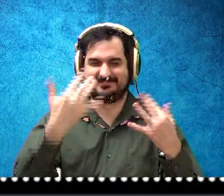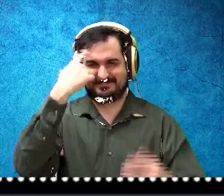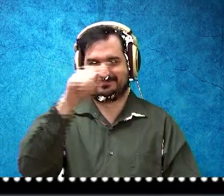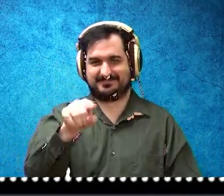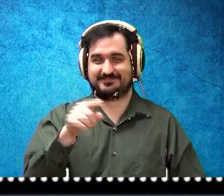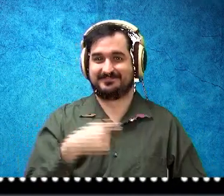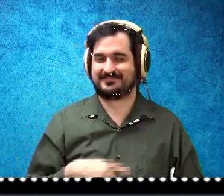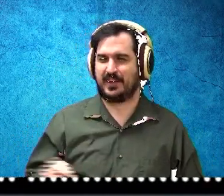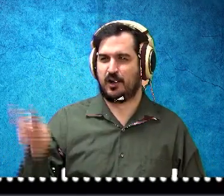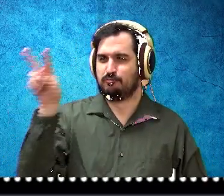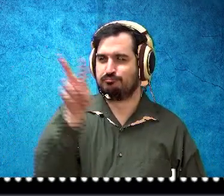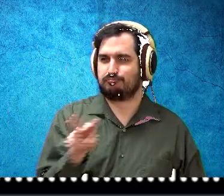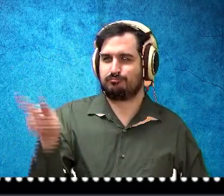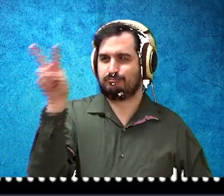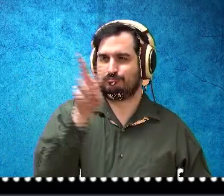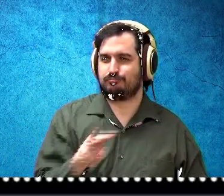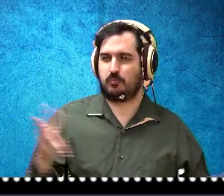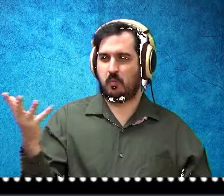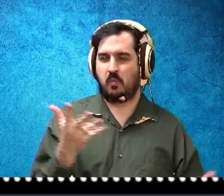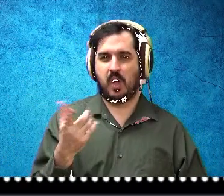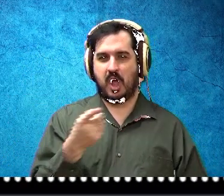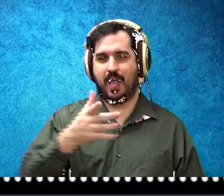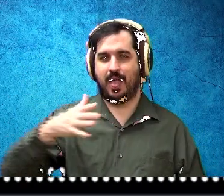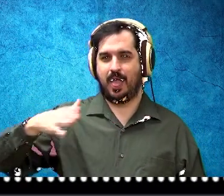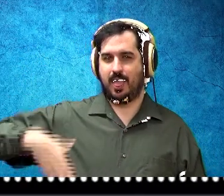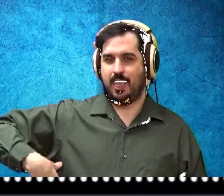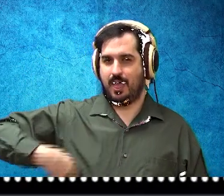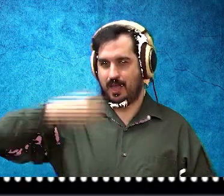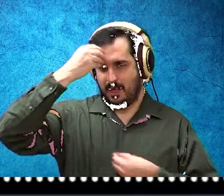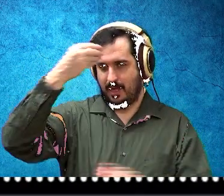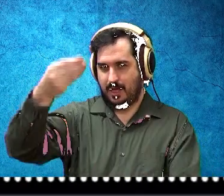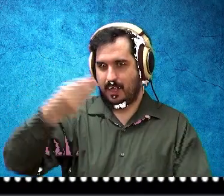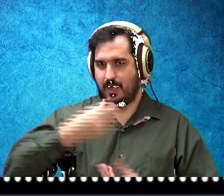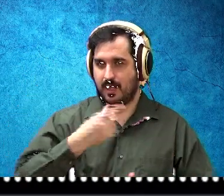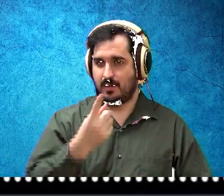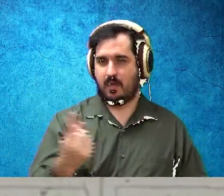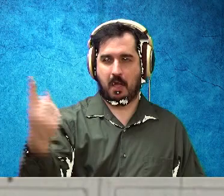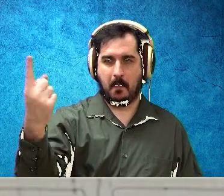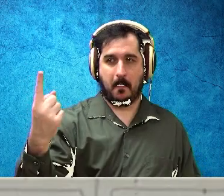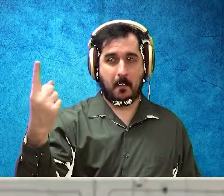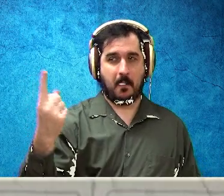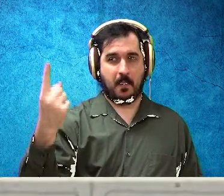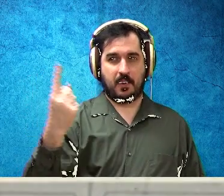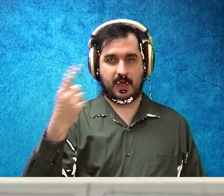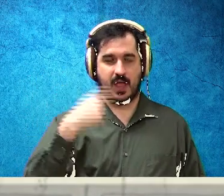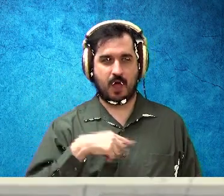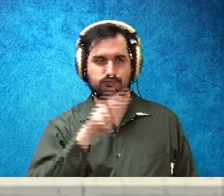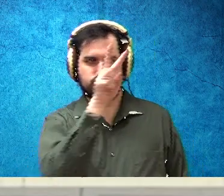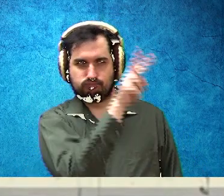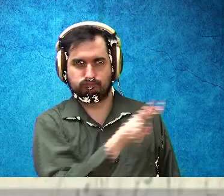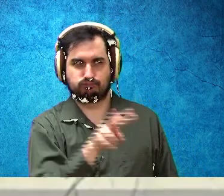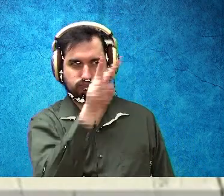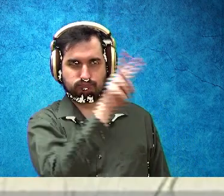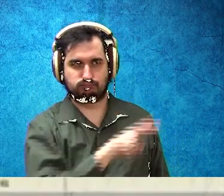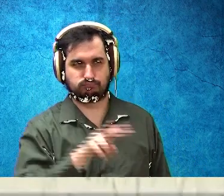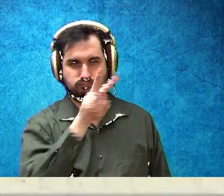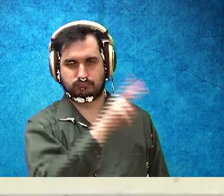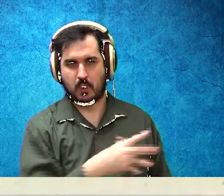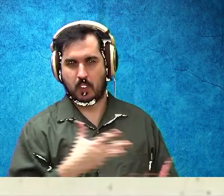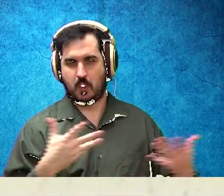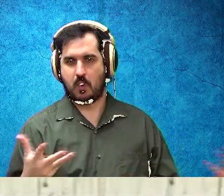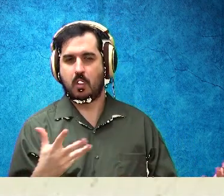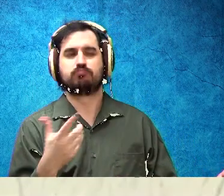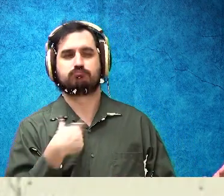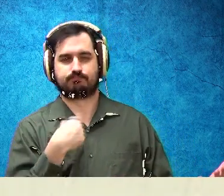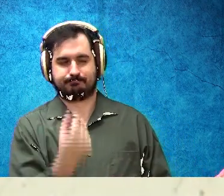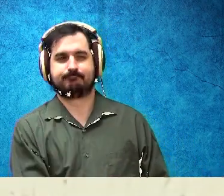what you don't say when you tell me that you're coming my way. I read between the lines to